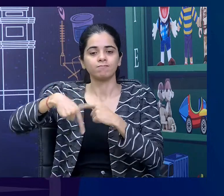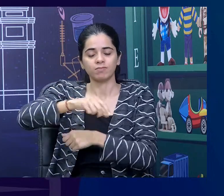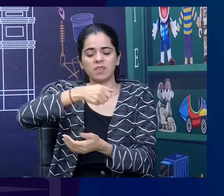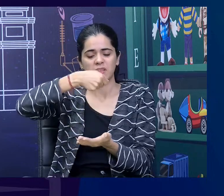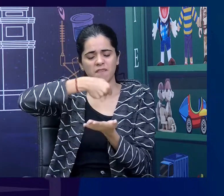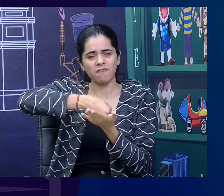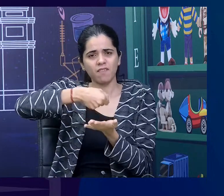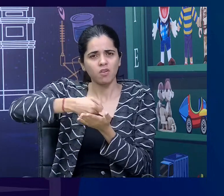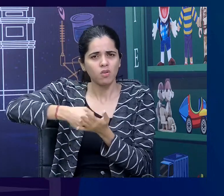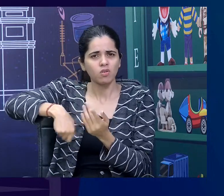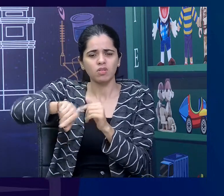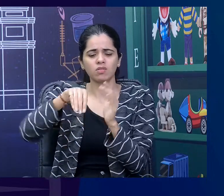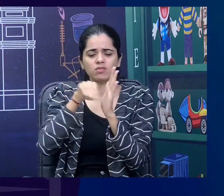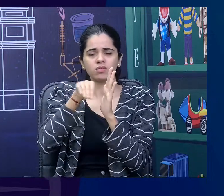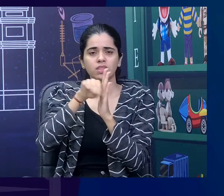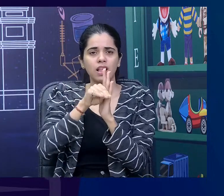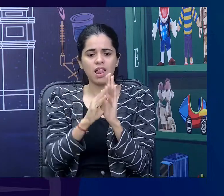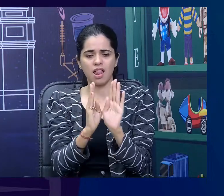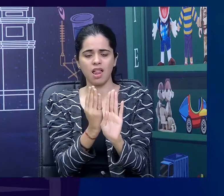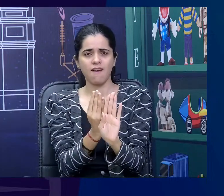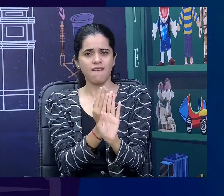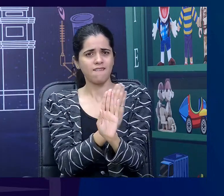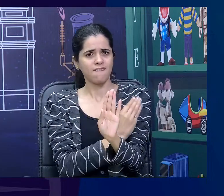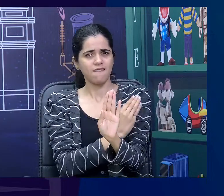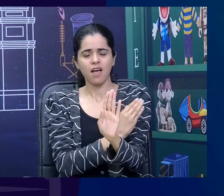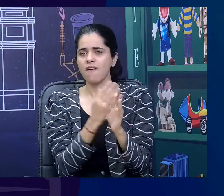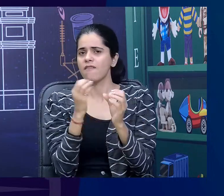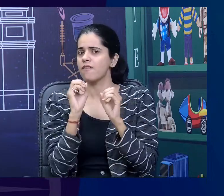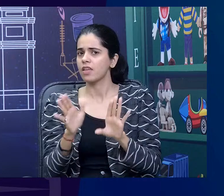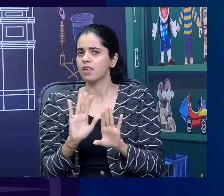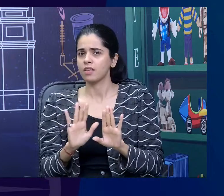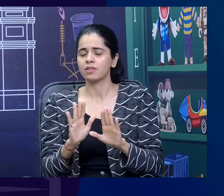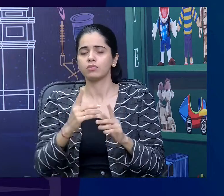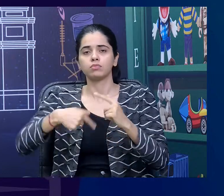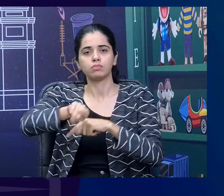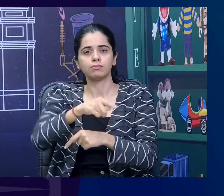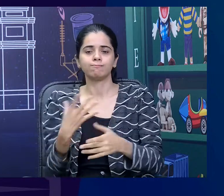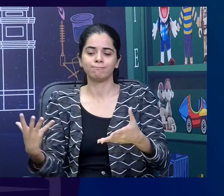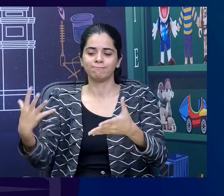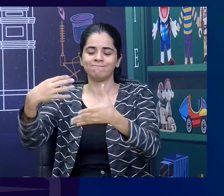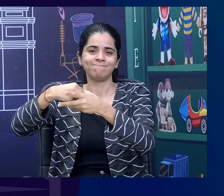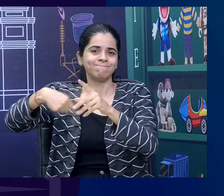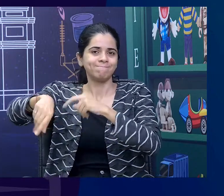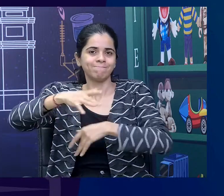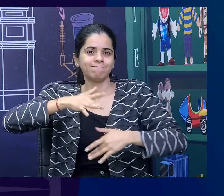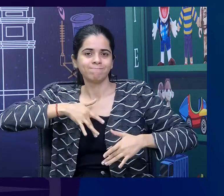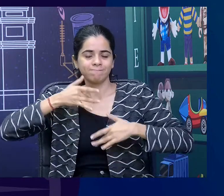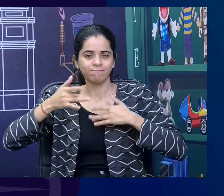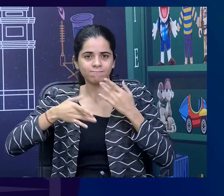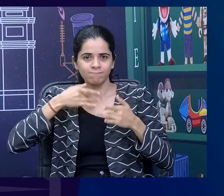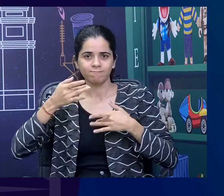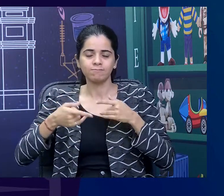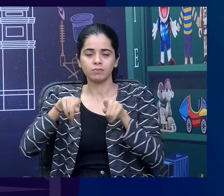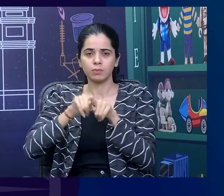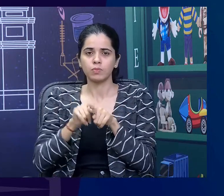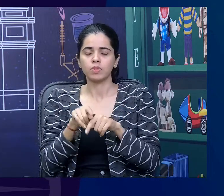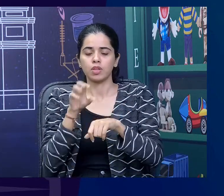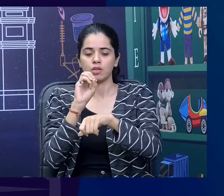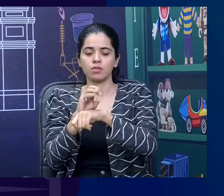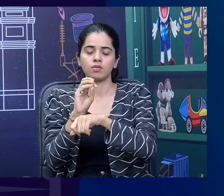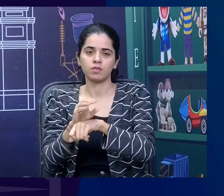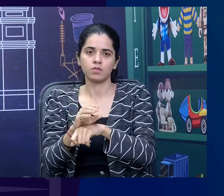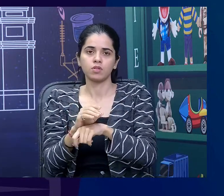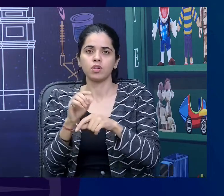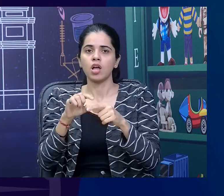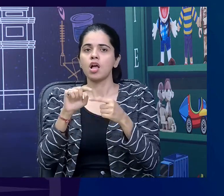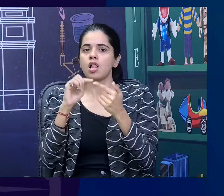foundational education cannot go waste. So now we have started talking a lot about differentiated instruction and education,